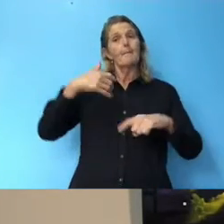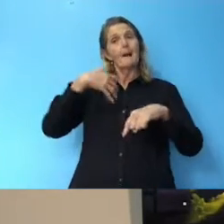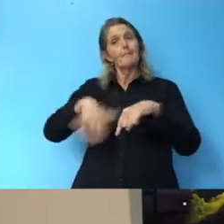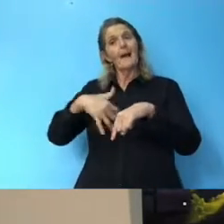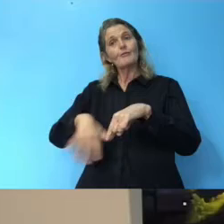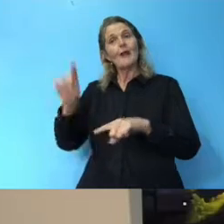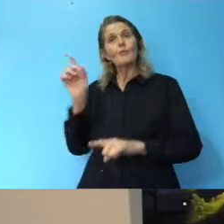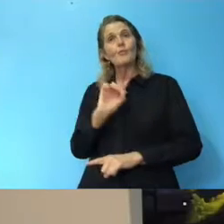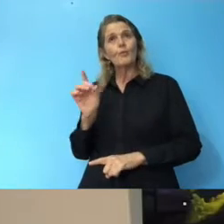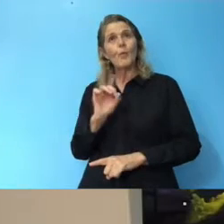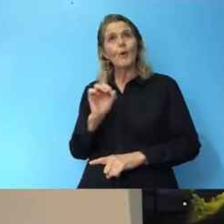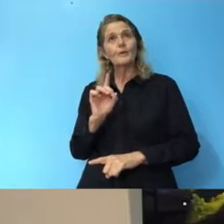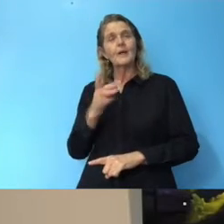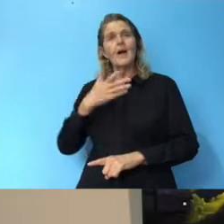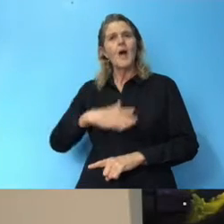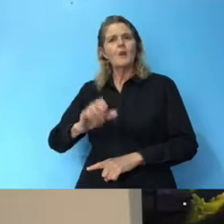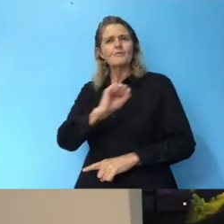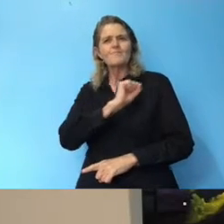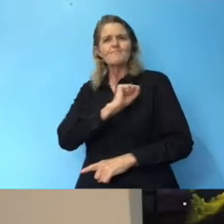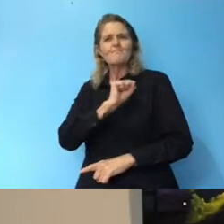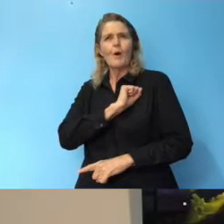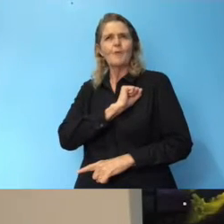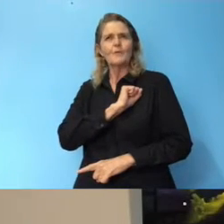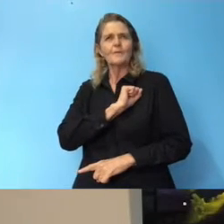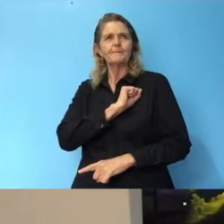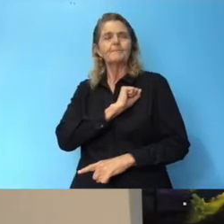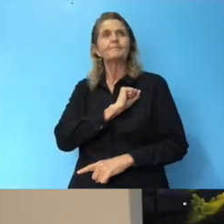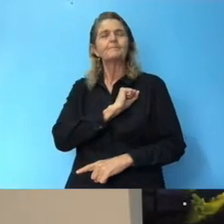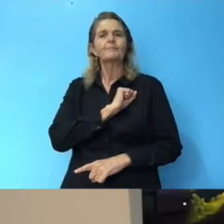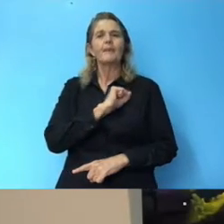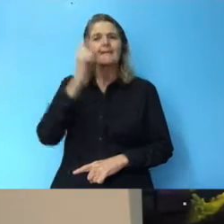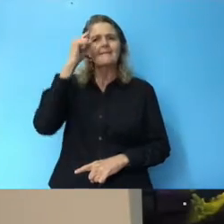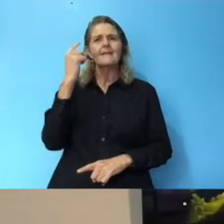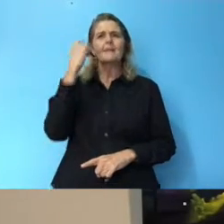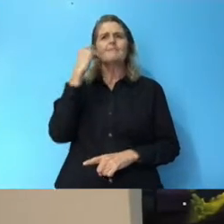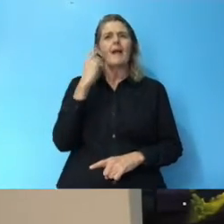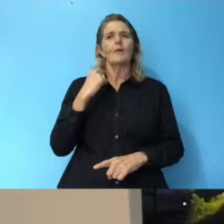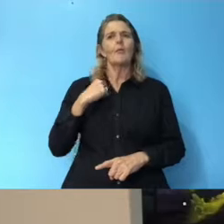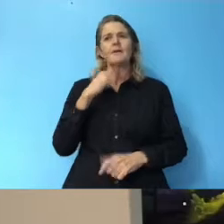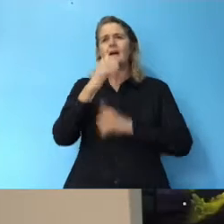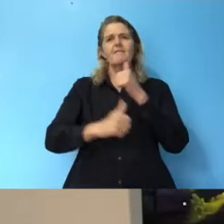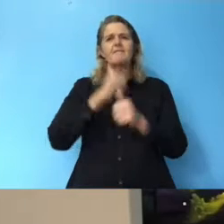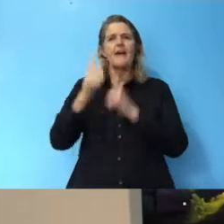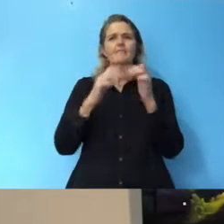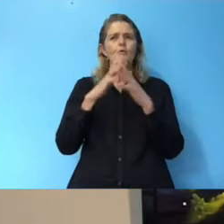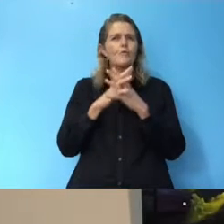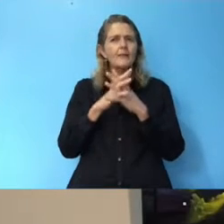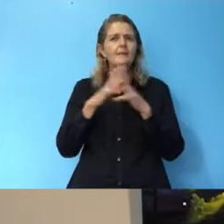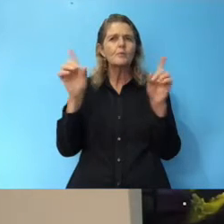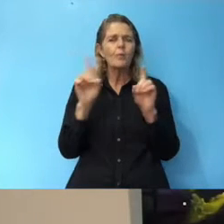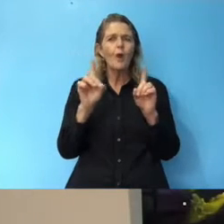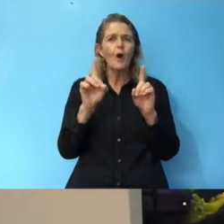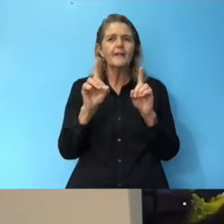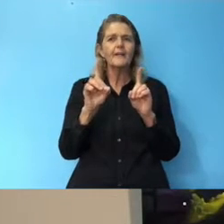background. Do you know, one of the weeks I really liked was the limited brush strokes. So I'm not going to count my brush strokes for this.